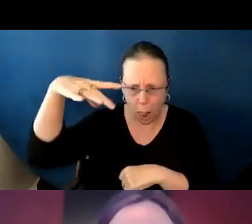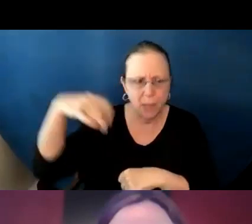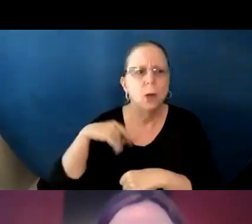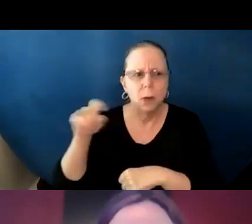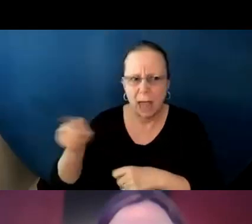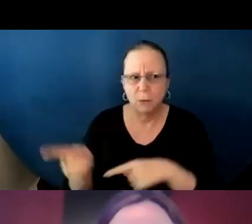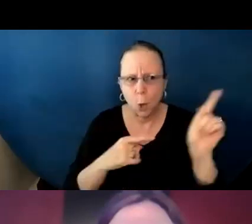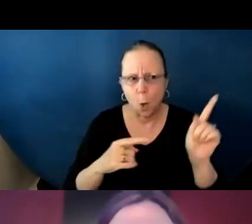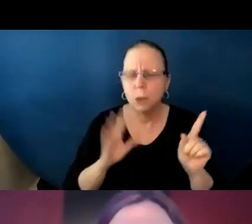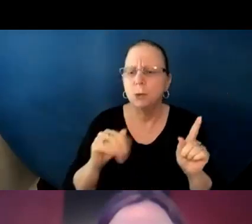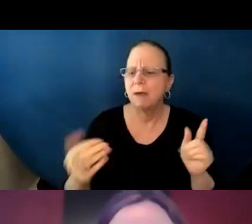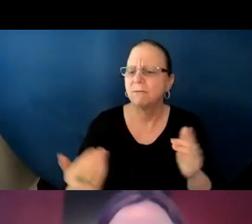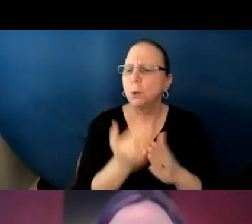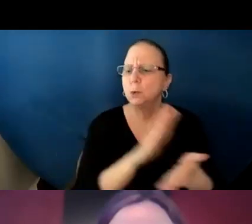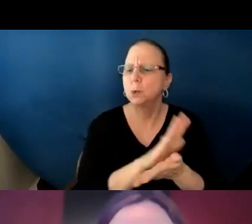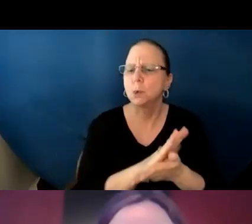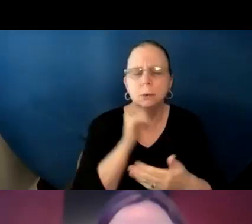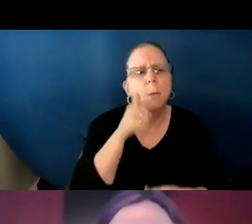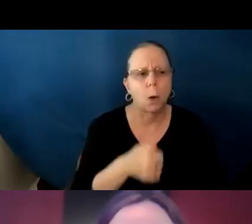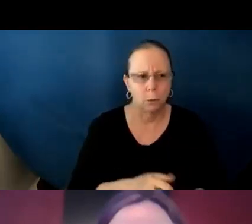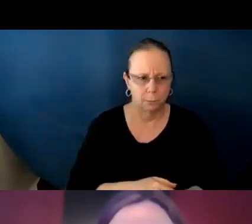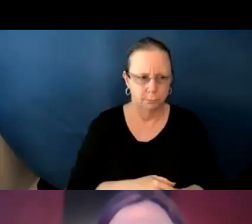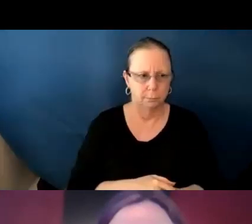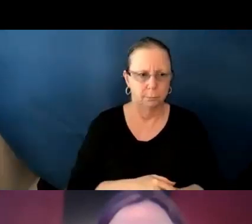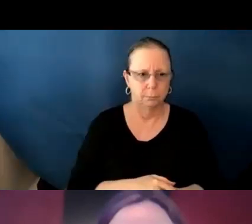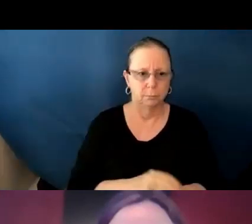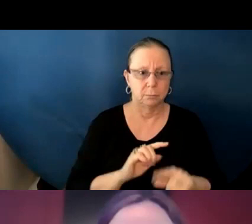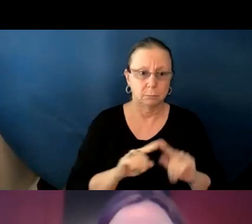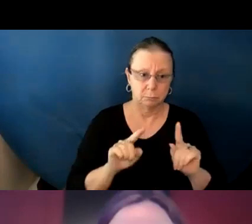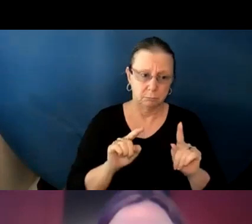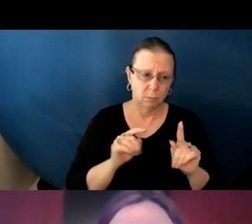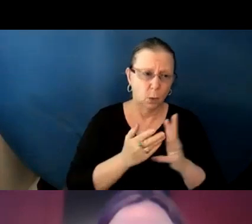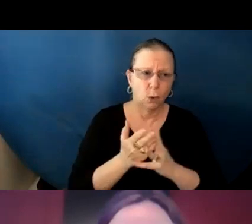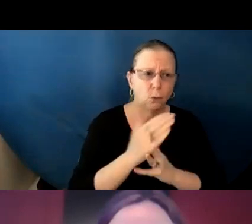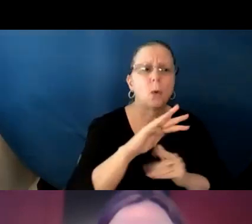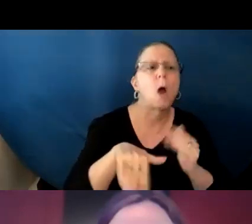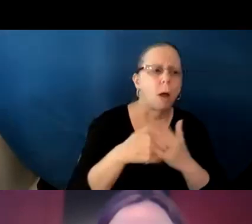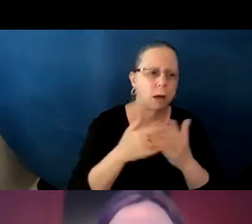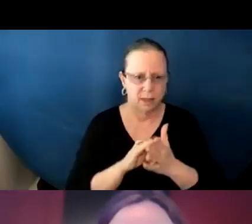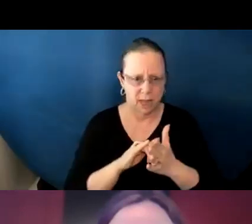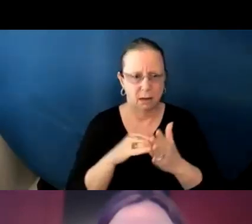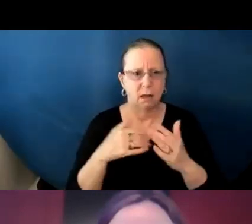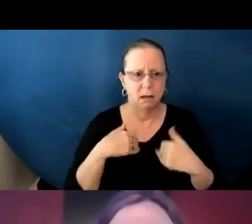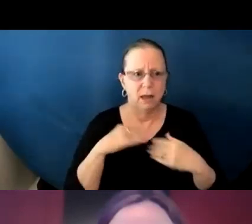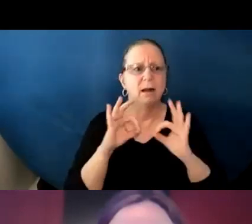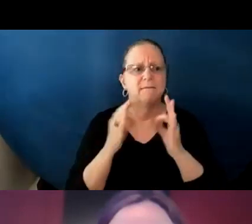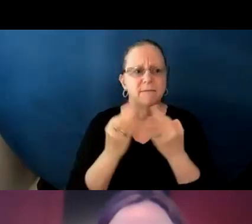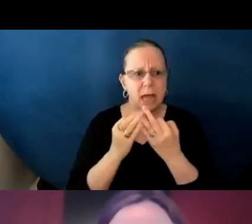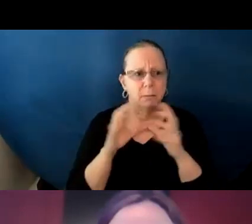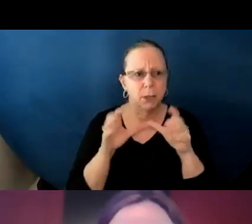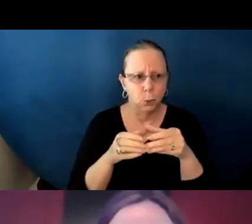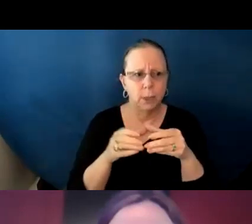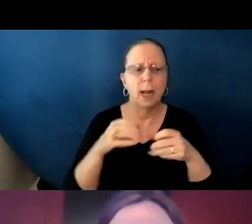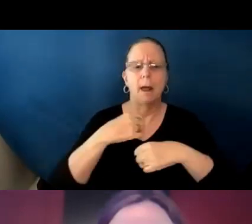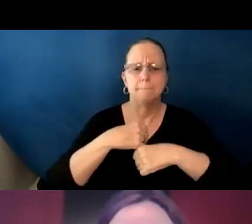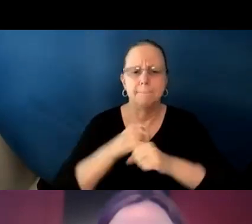go. You'll be in a new school tomorrow." But through all of that, I had a family unit that made me feel